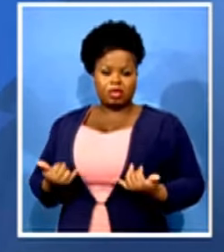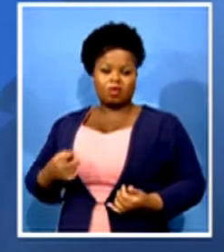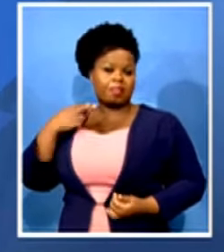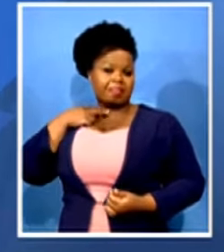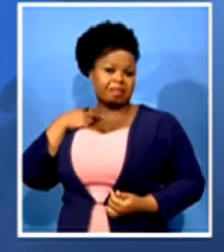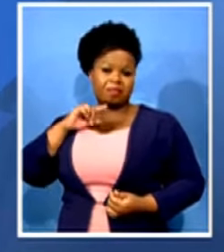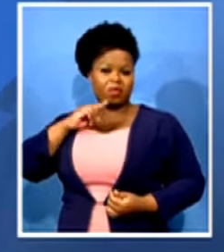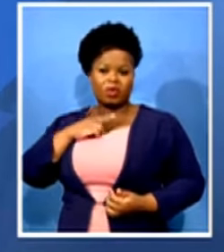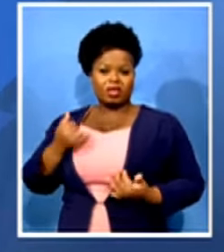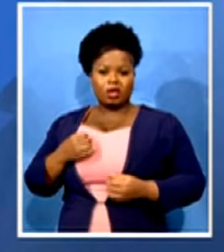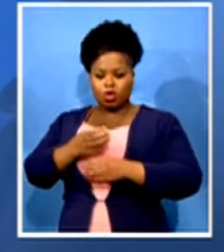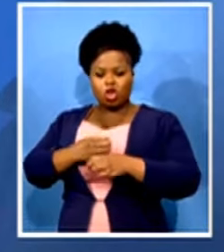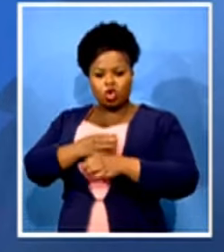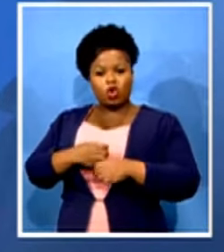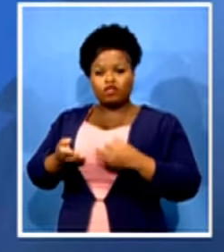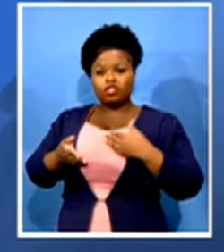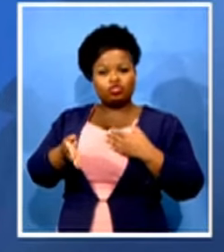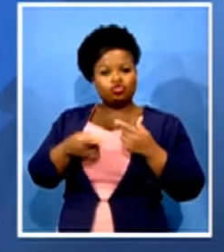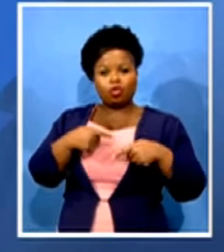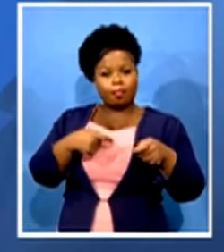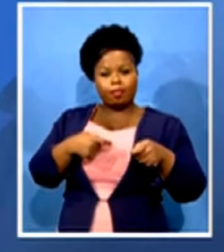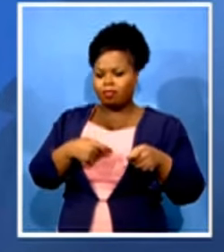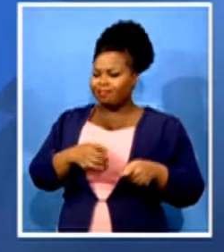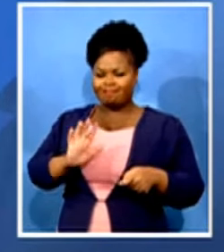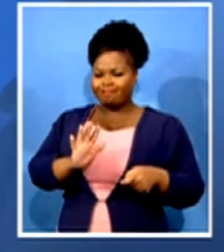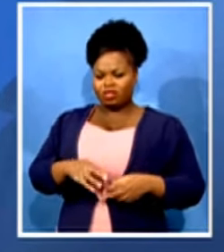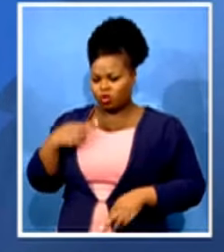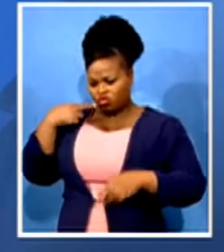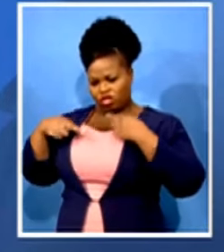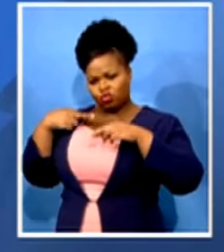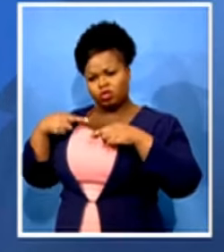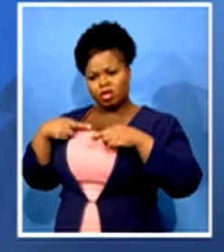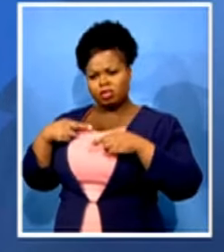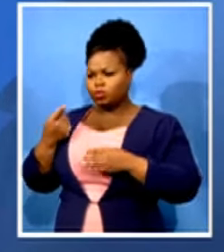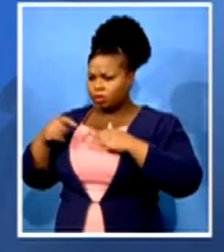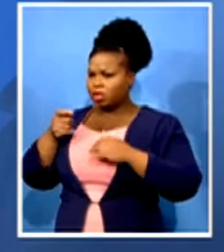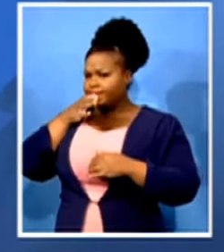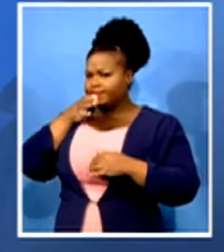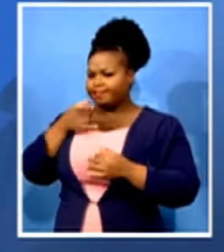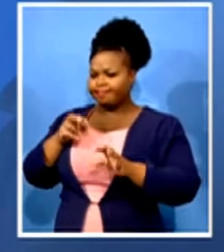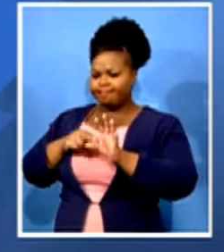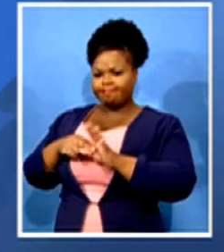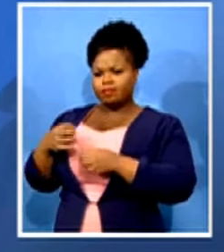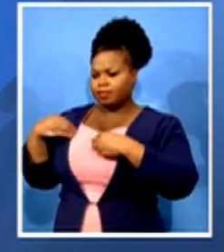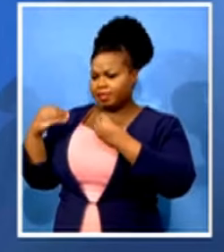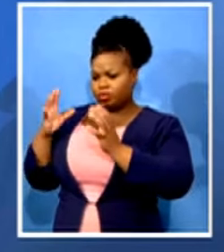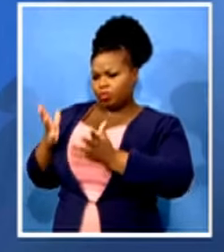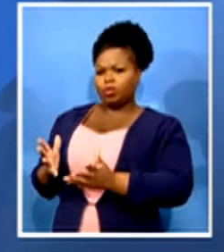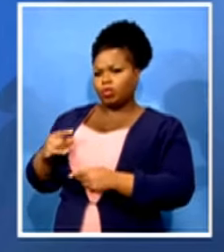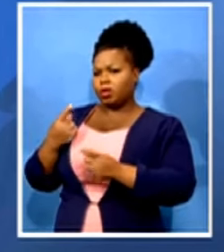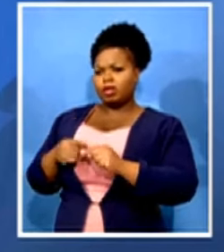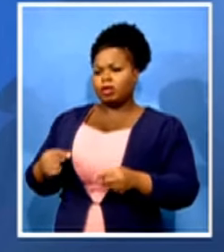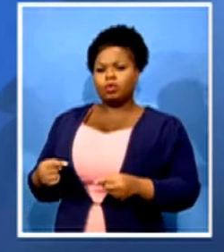restaurants. We are experiential restaurants. We're not in a position at this point in time to offer a premium experience for people who come into our